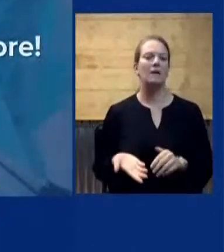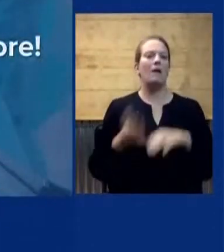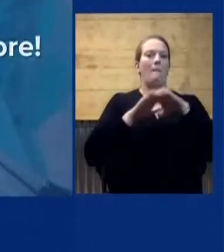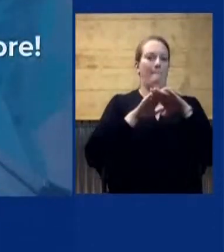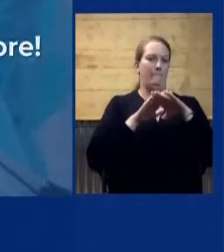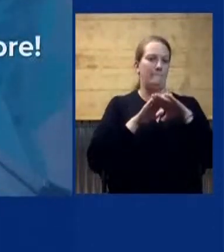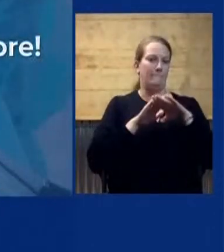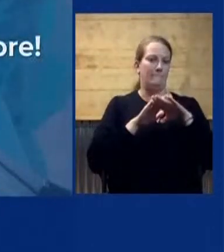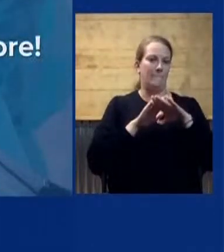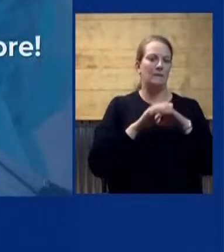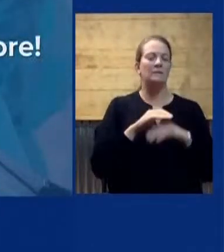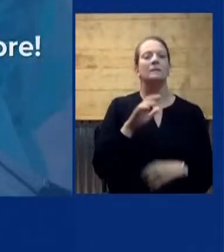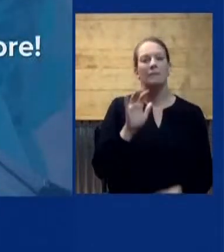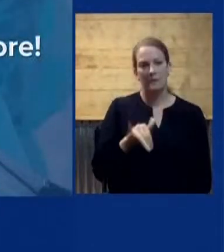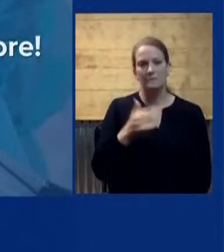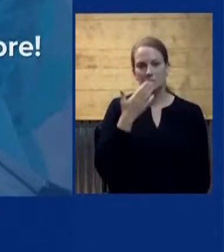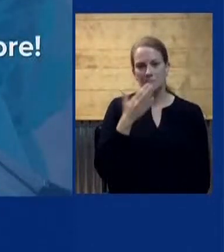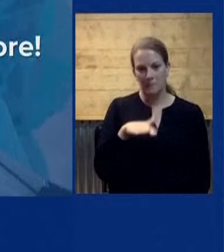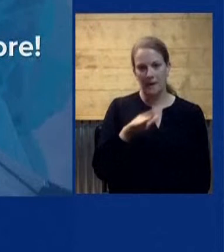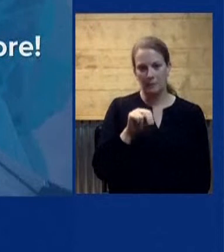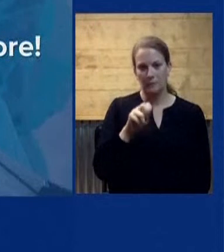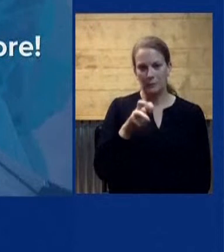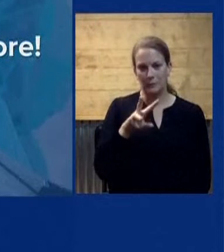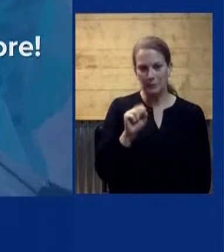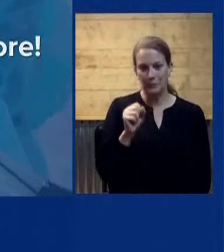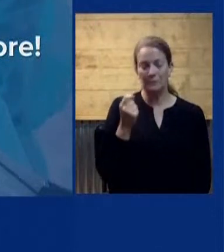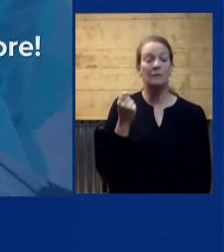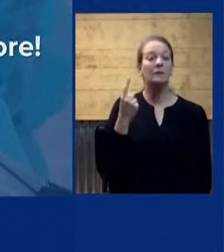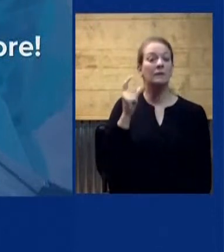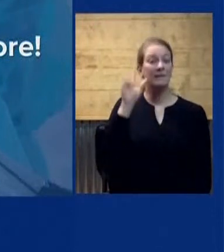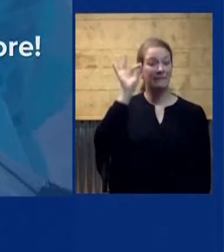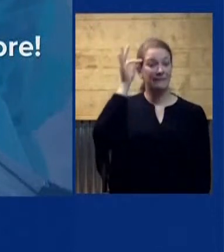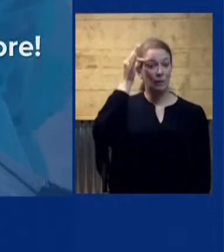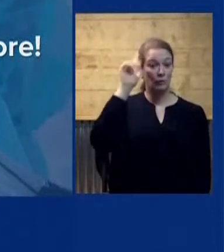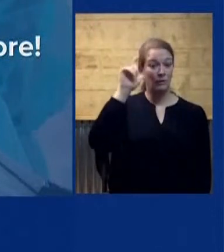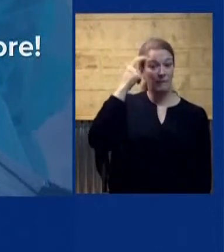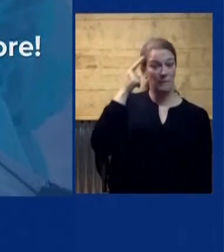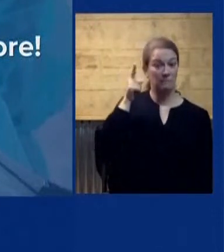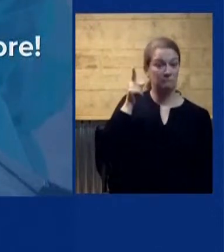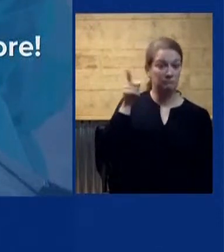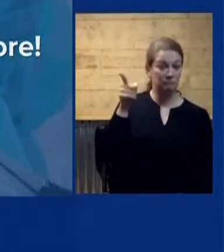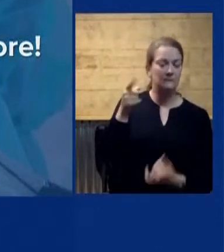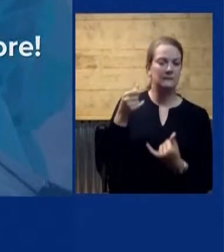That is the bad news. Now, the federal government still insists on